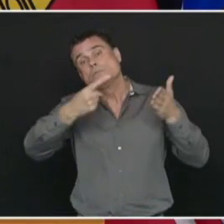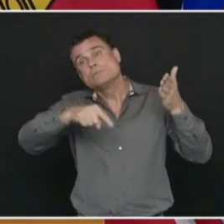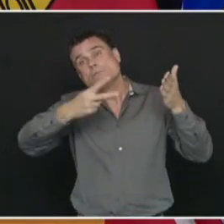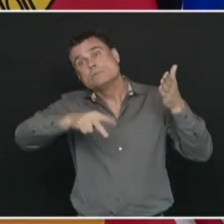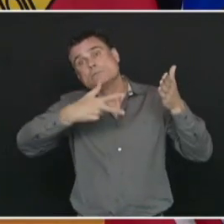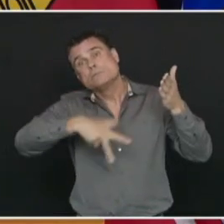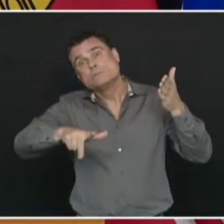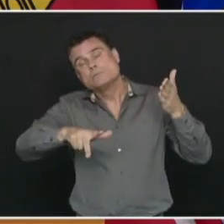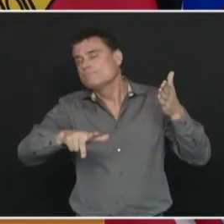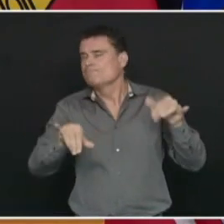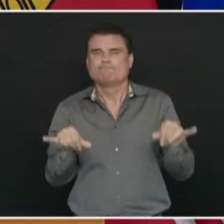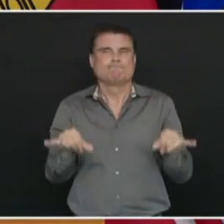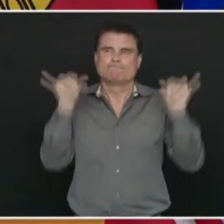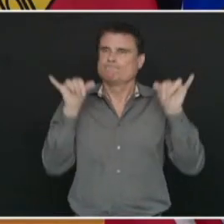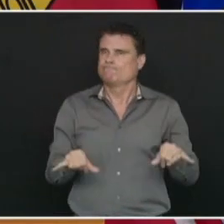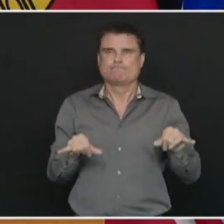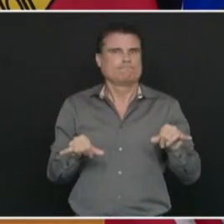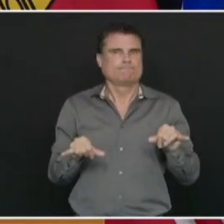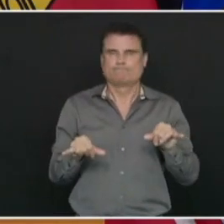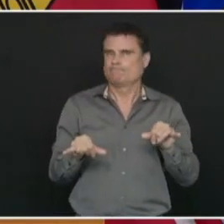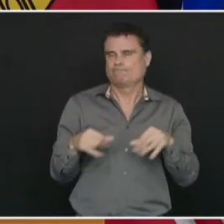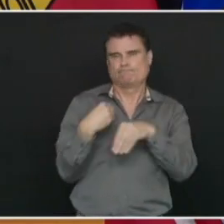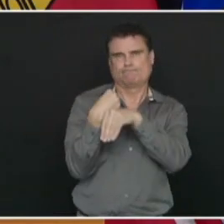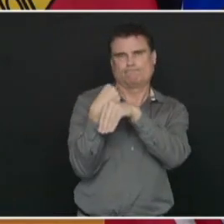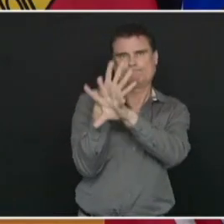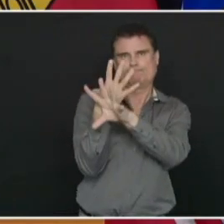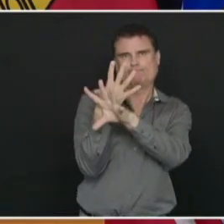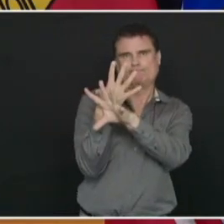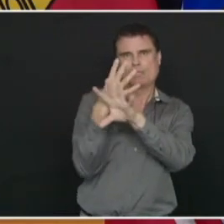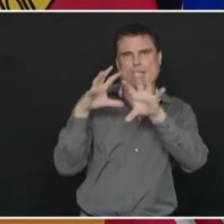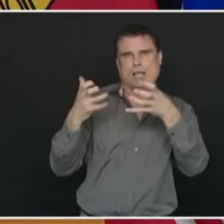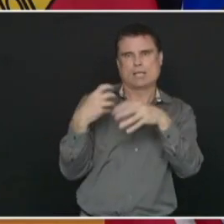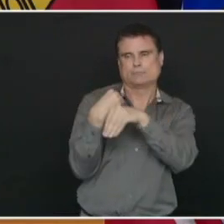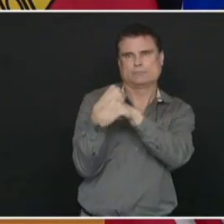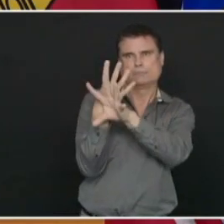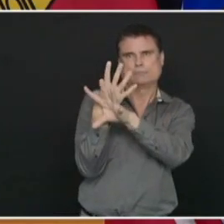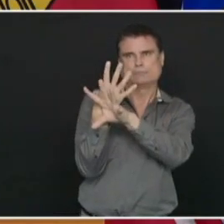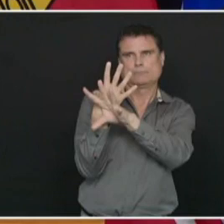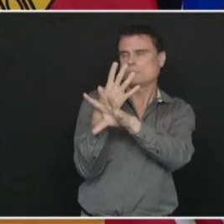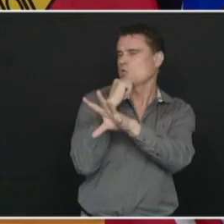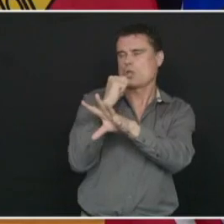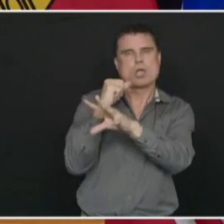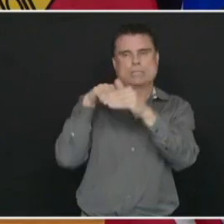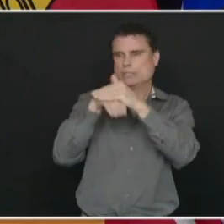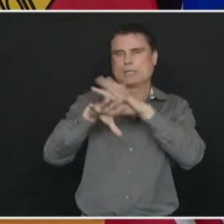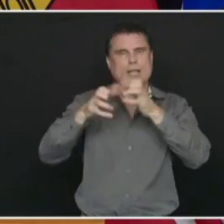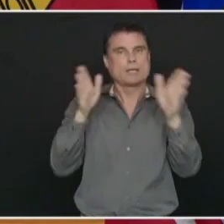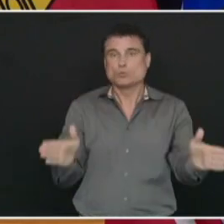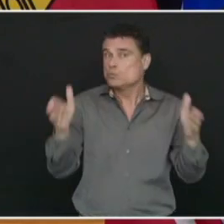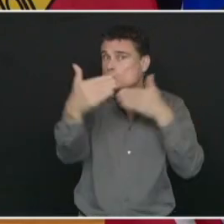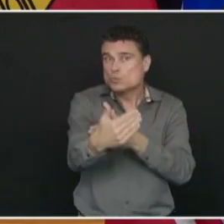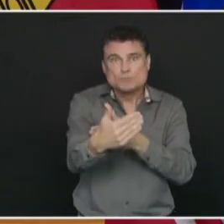bccdc.ca. For non-medical questions about the province's COVID-19 response, visit